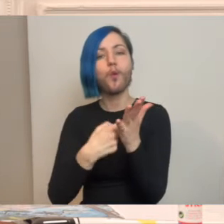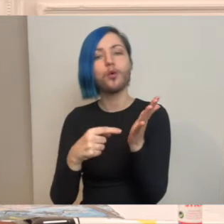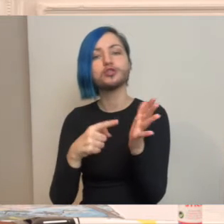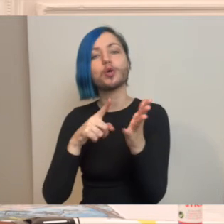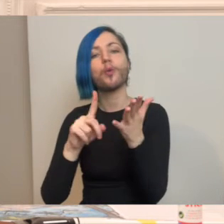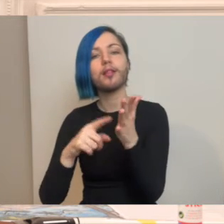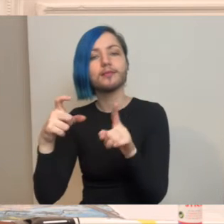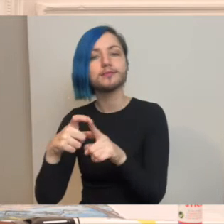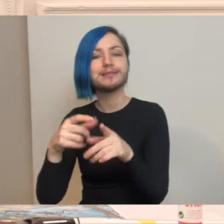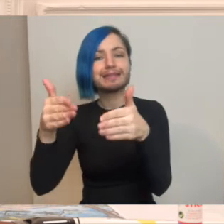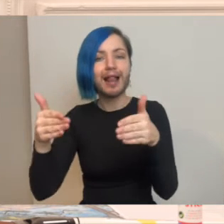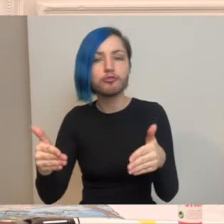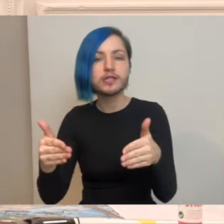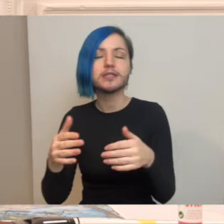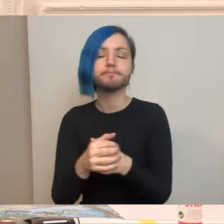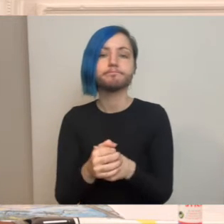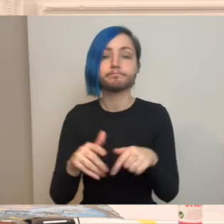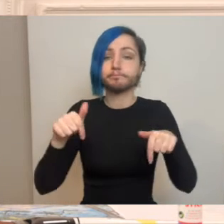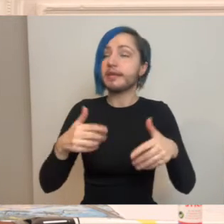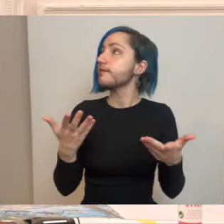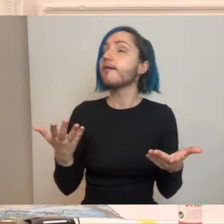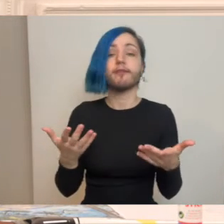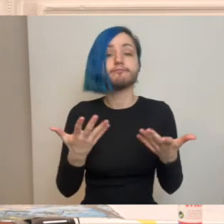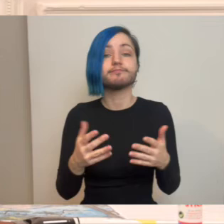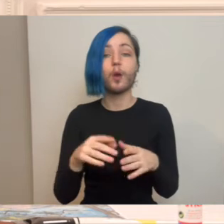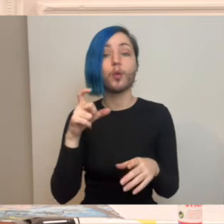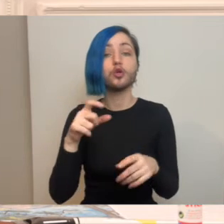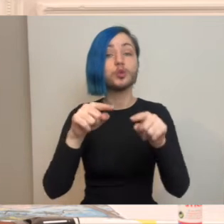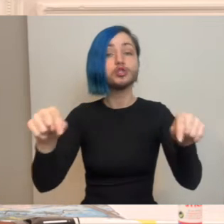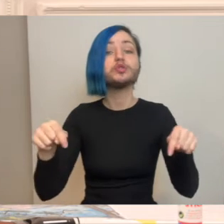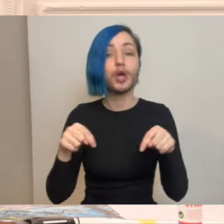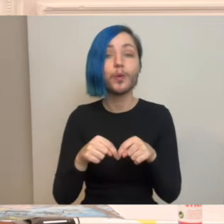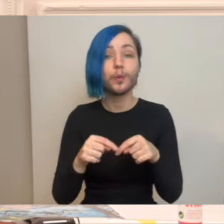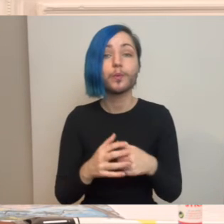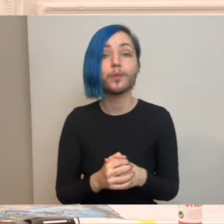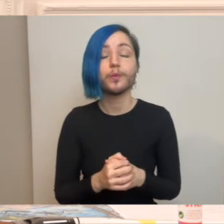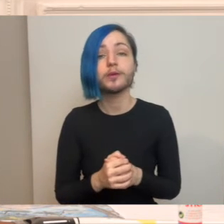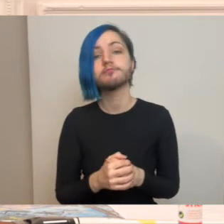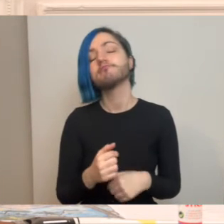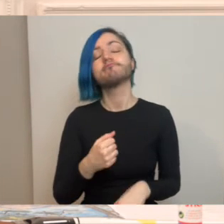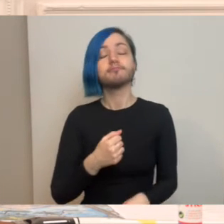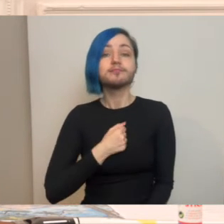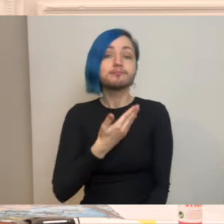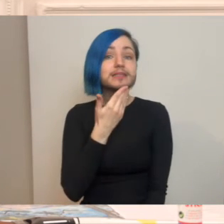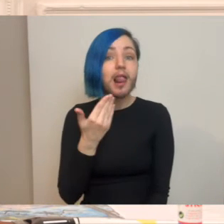We're here in the Courtauld studio, and I'm delighted to be able to